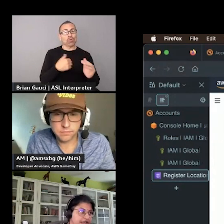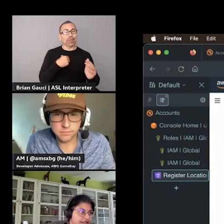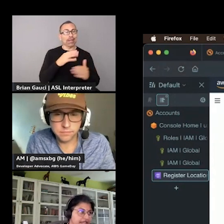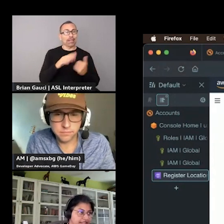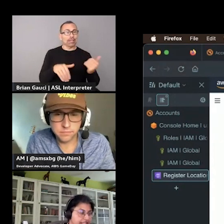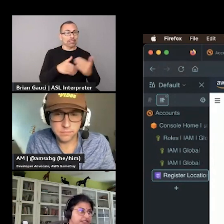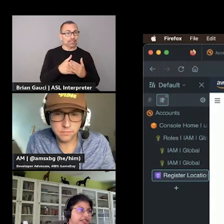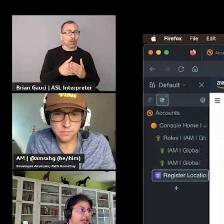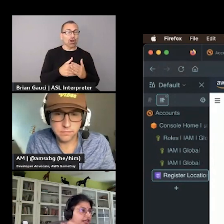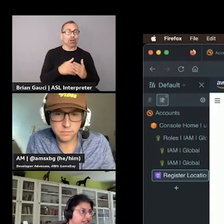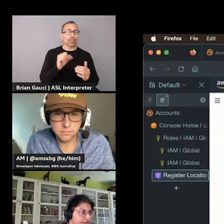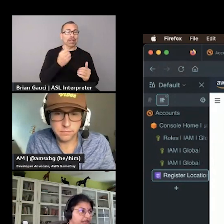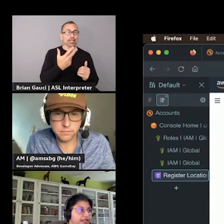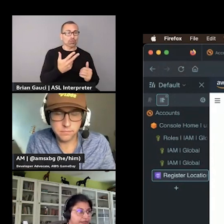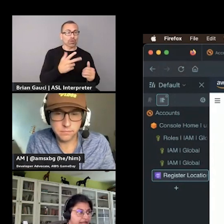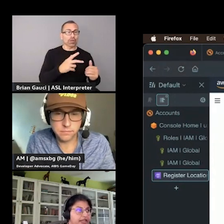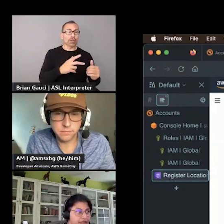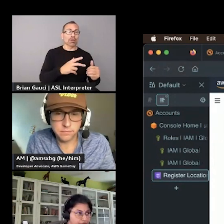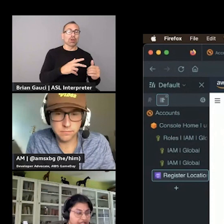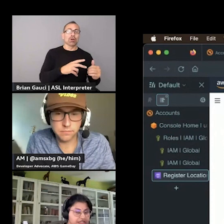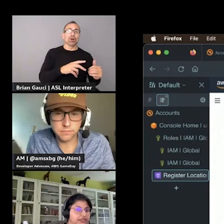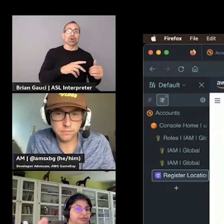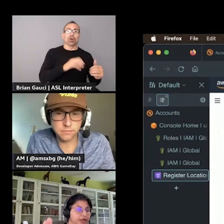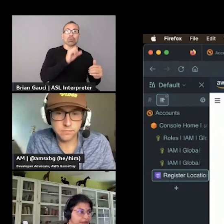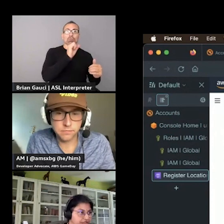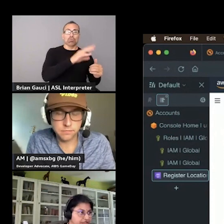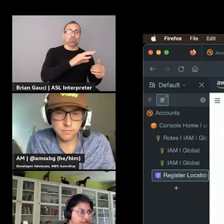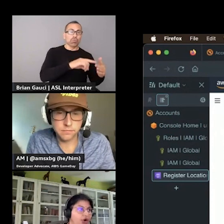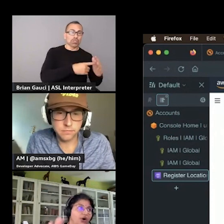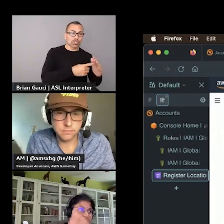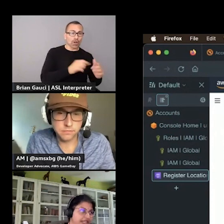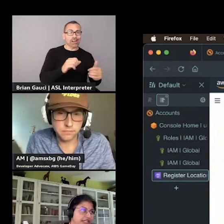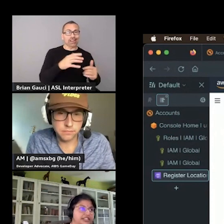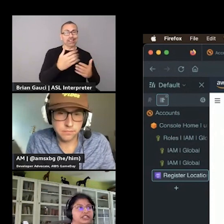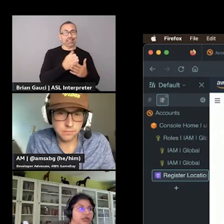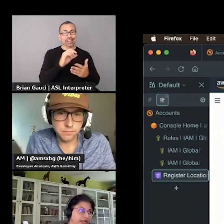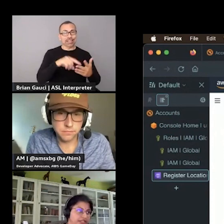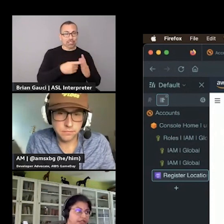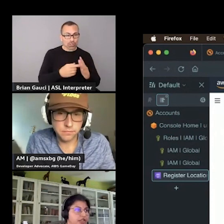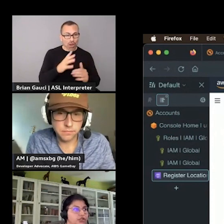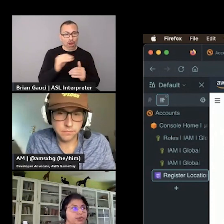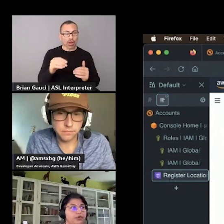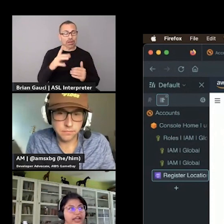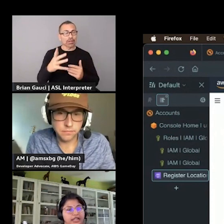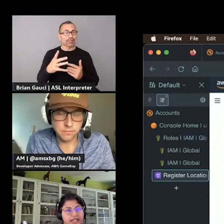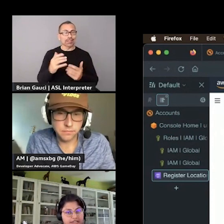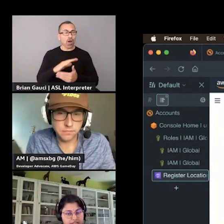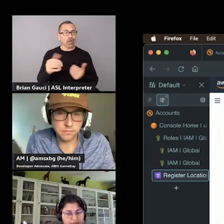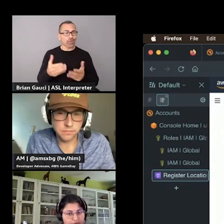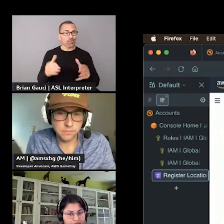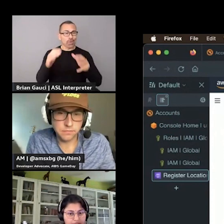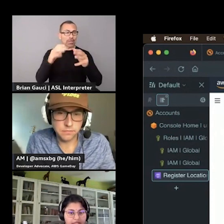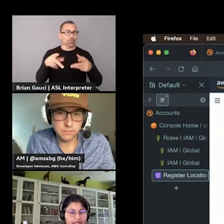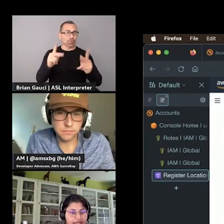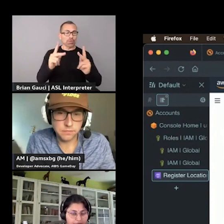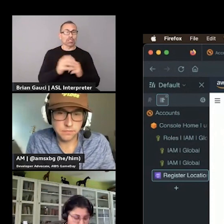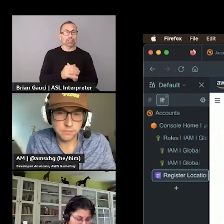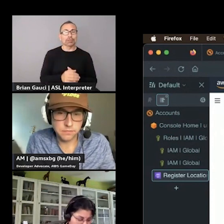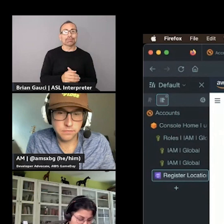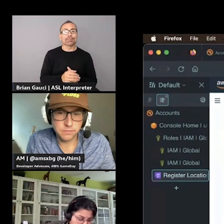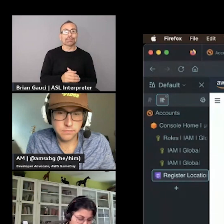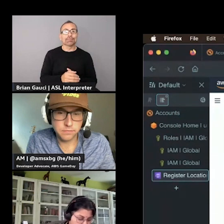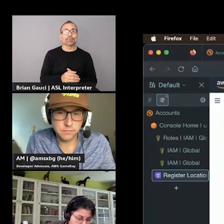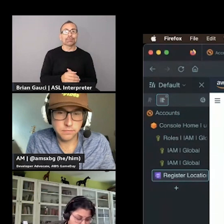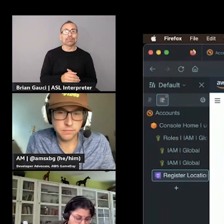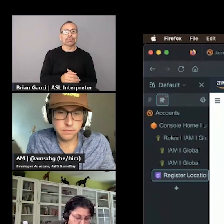get star, and delete star list bucket location permissions on that S3 location. So provide a custom role. I also